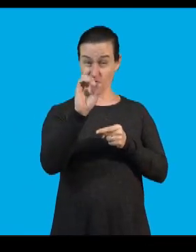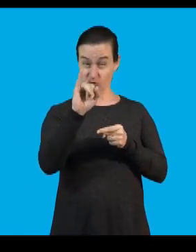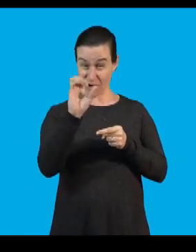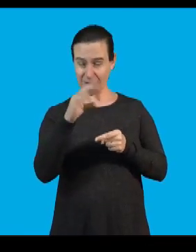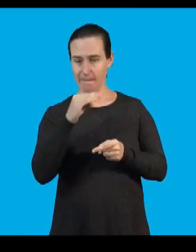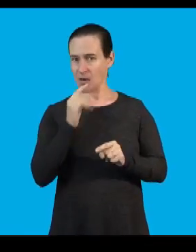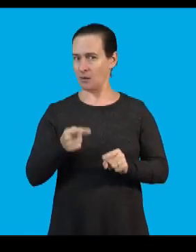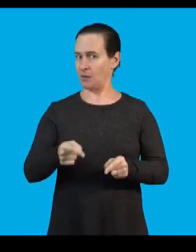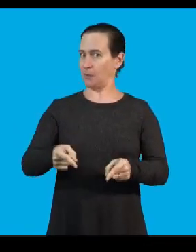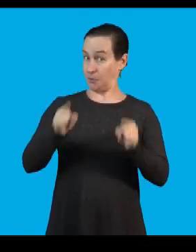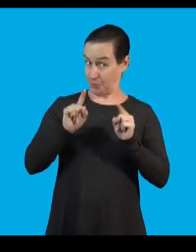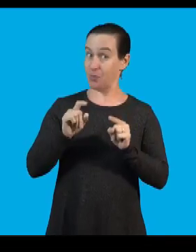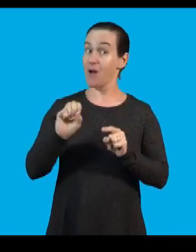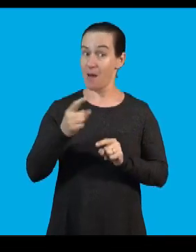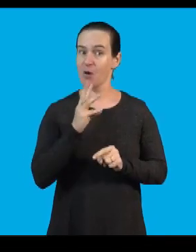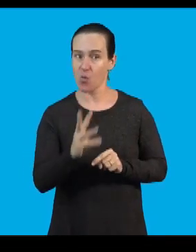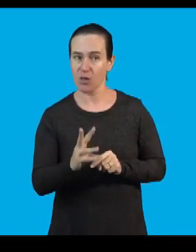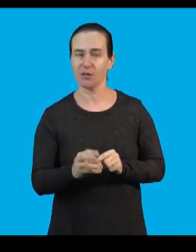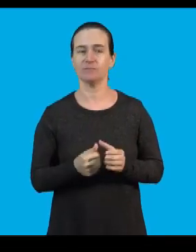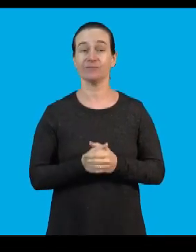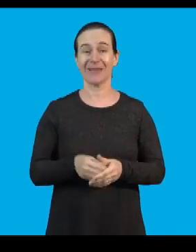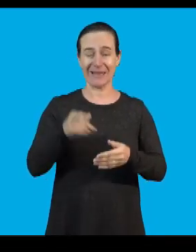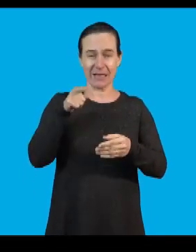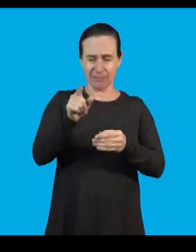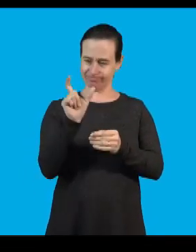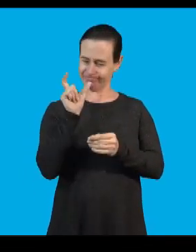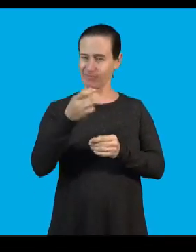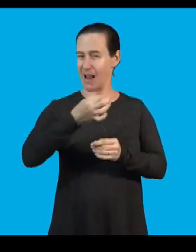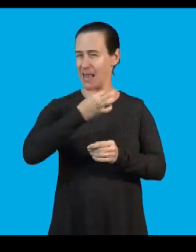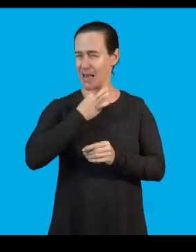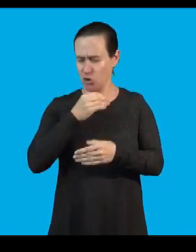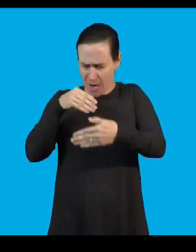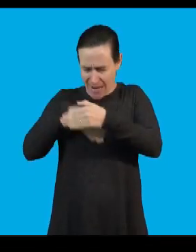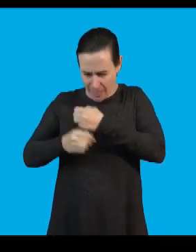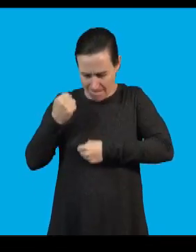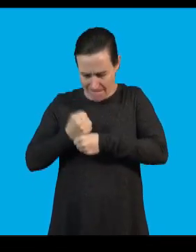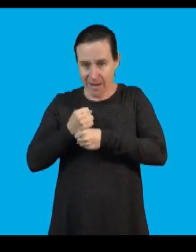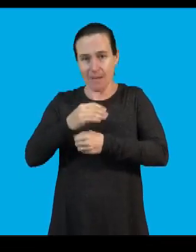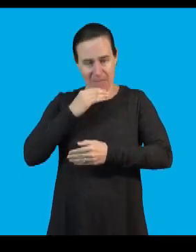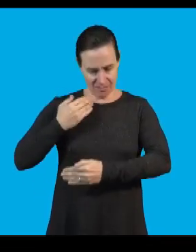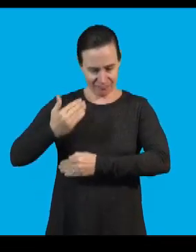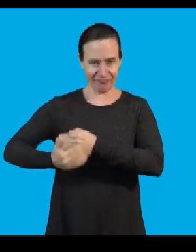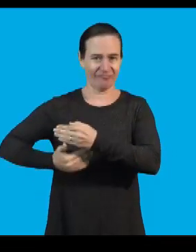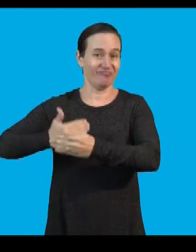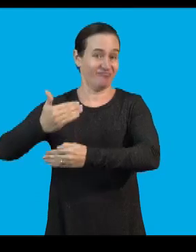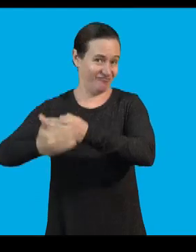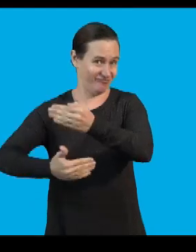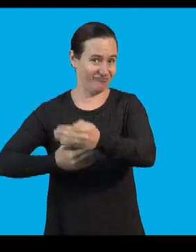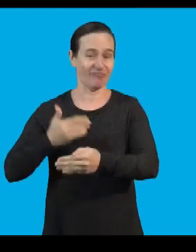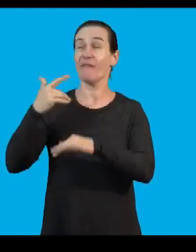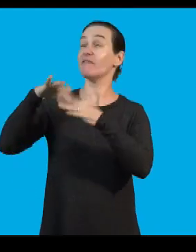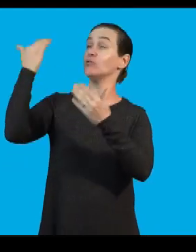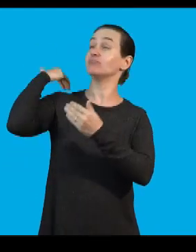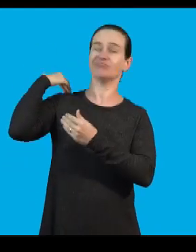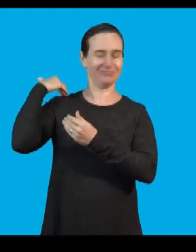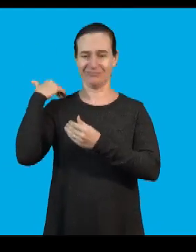flag. And then in the making implies that this is an ongoing process, all right? This continuity here. So can you